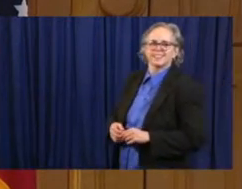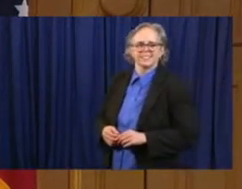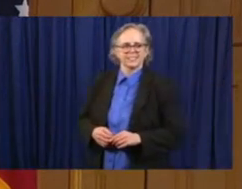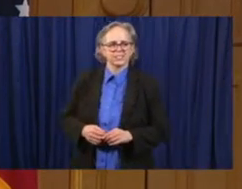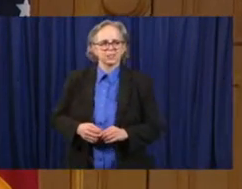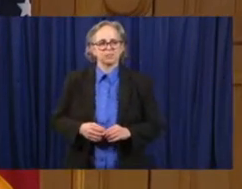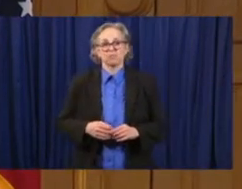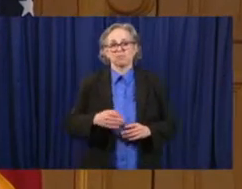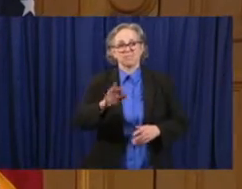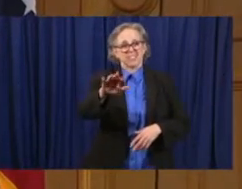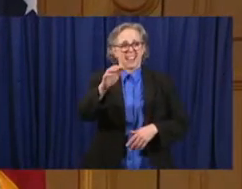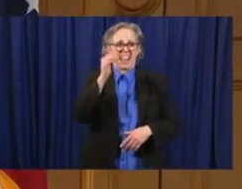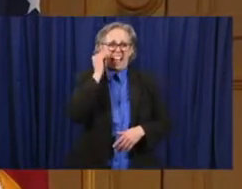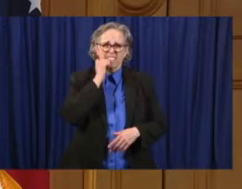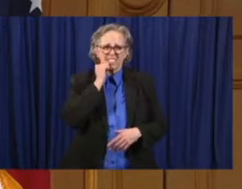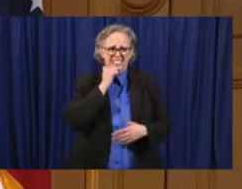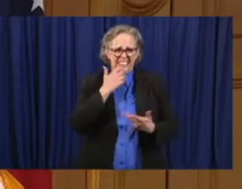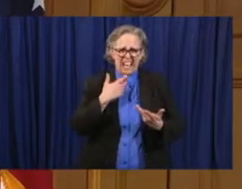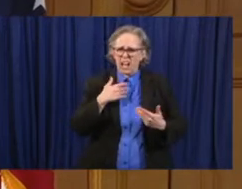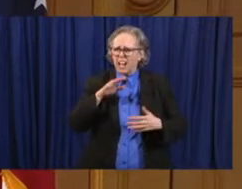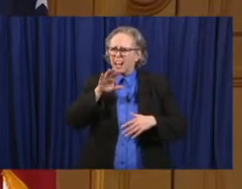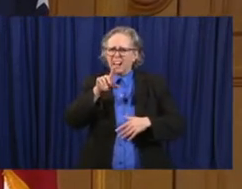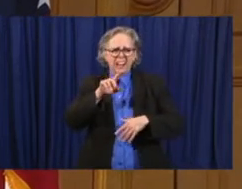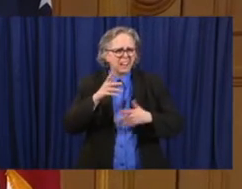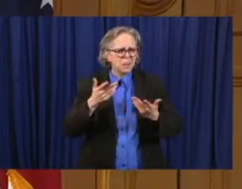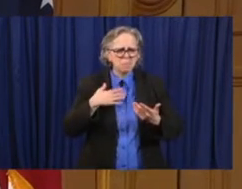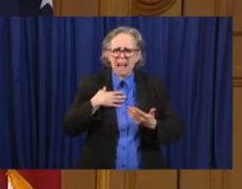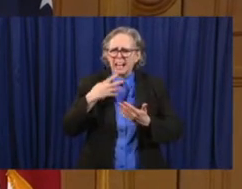there other prisoners that we can release?